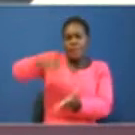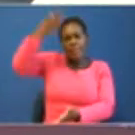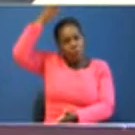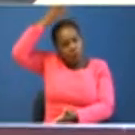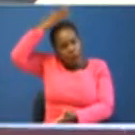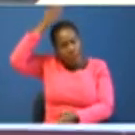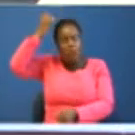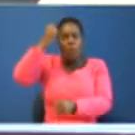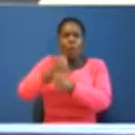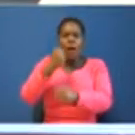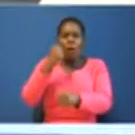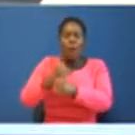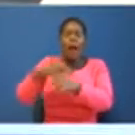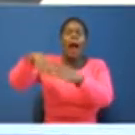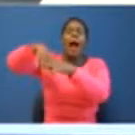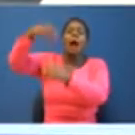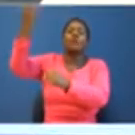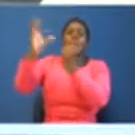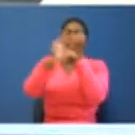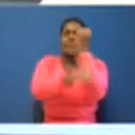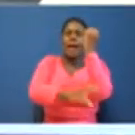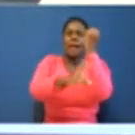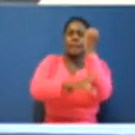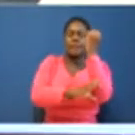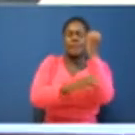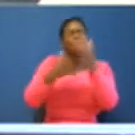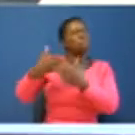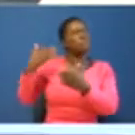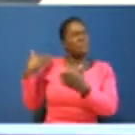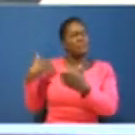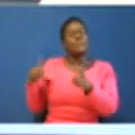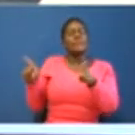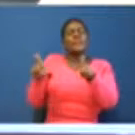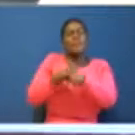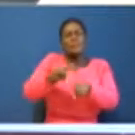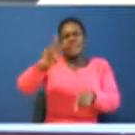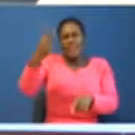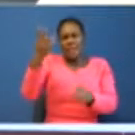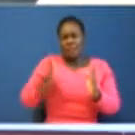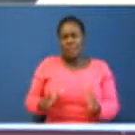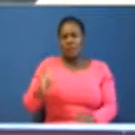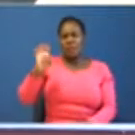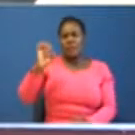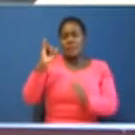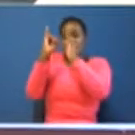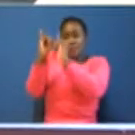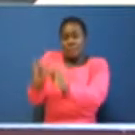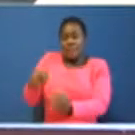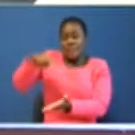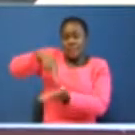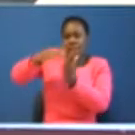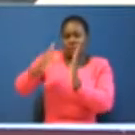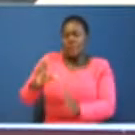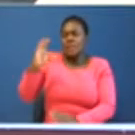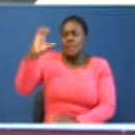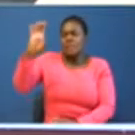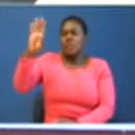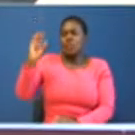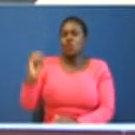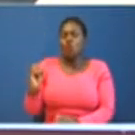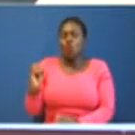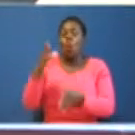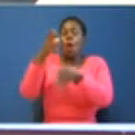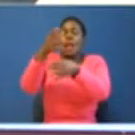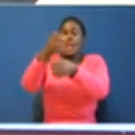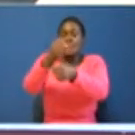worked overseas at some time we also had esther warringa thairu an independent candidate she's a ceo of a property